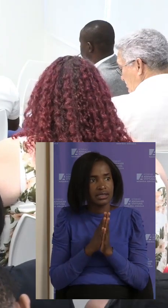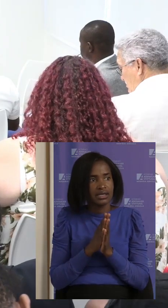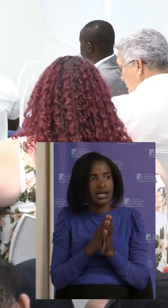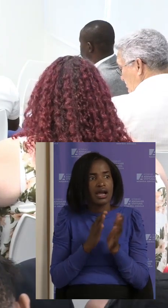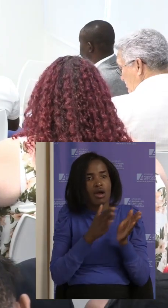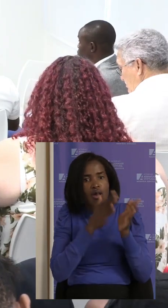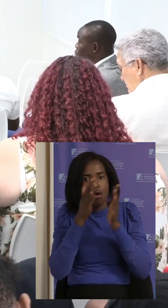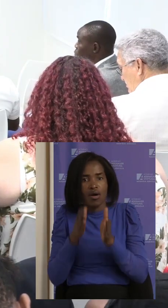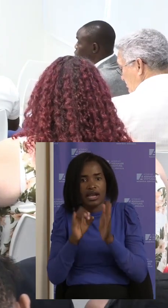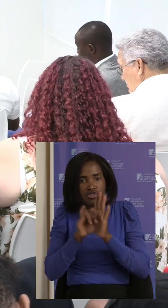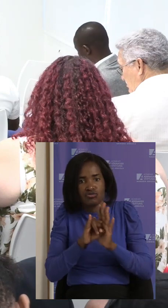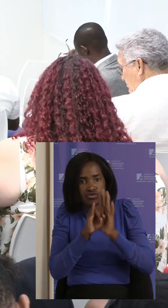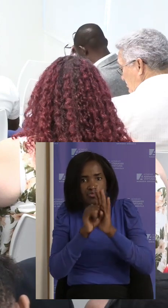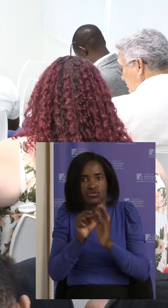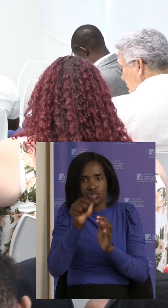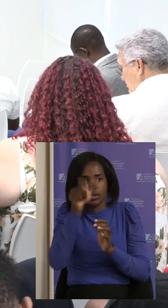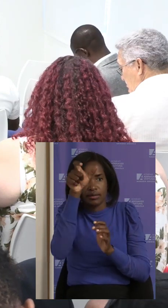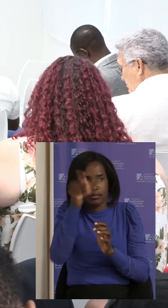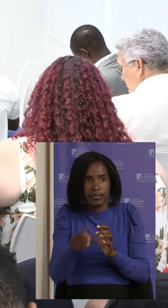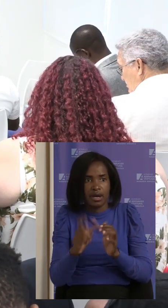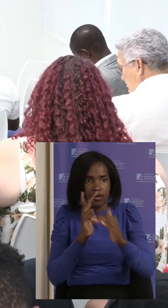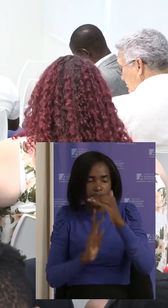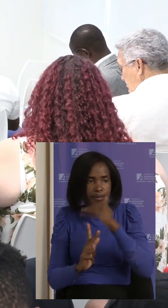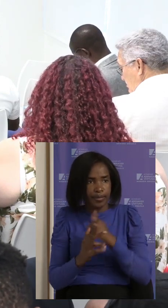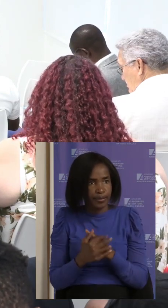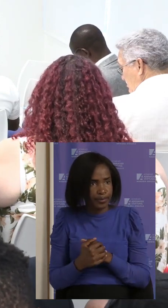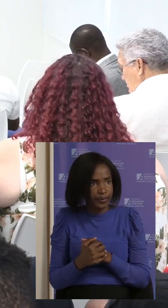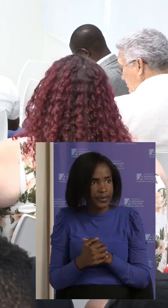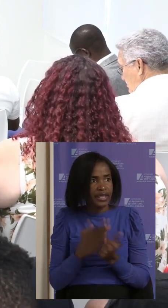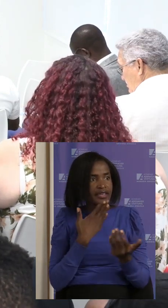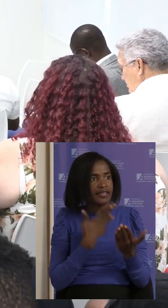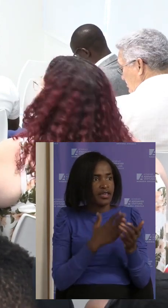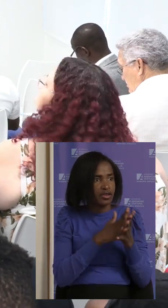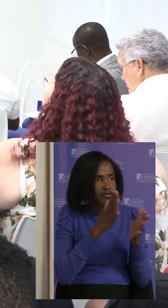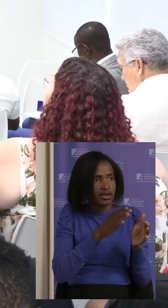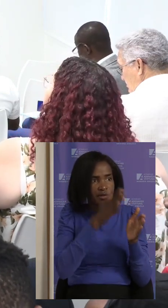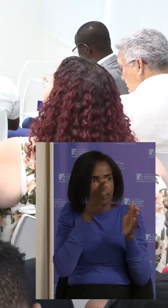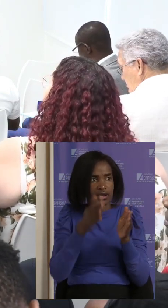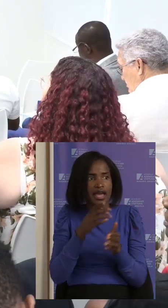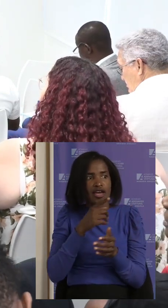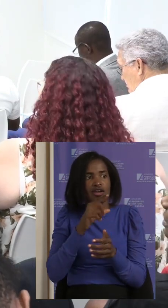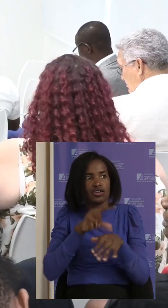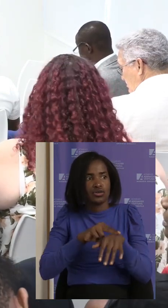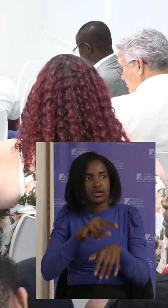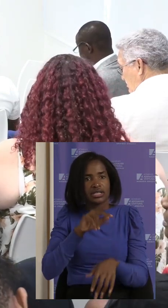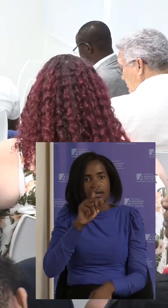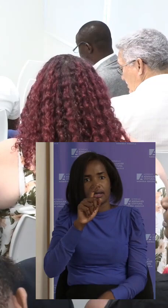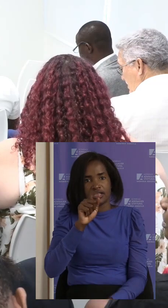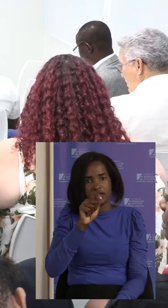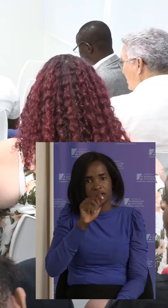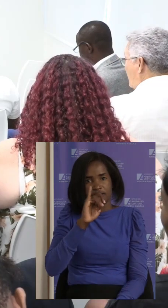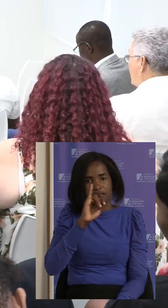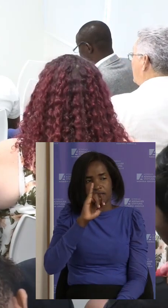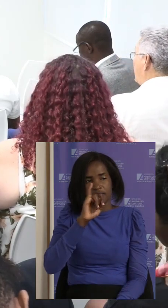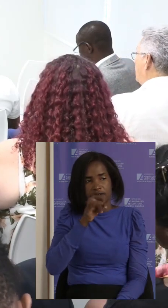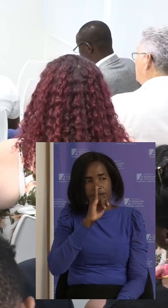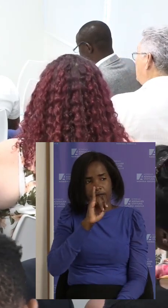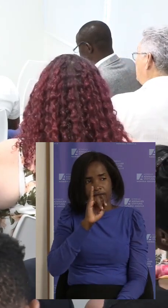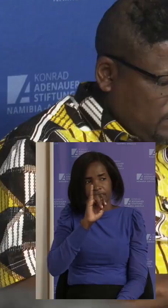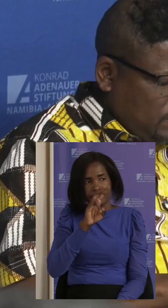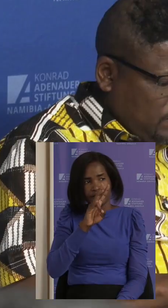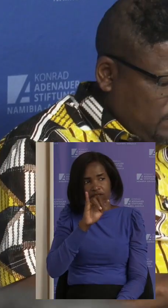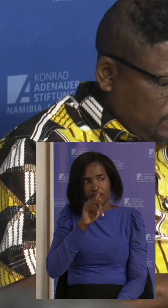our next panelist? Thank you very much. The next panelist is Dr. Michael Chivikwa. This is the panelist who will not